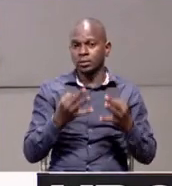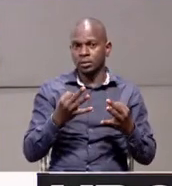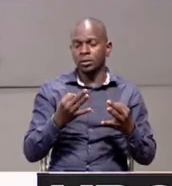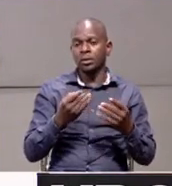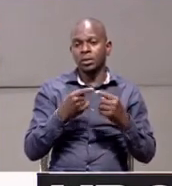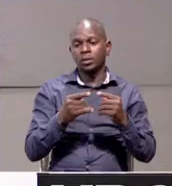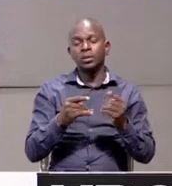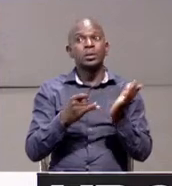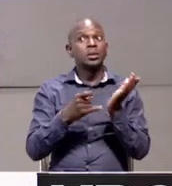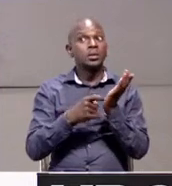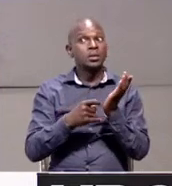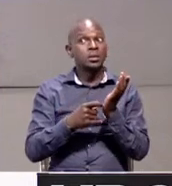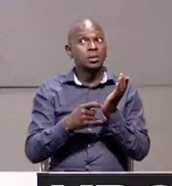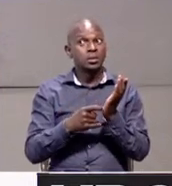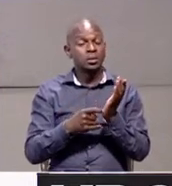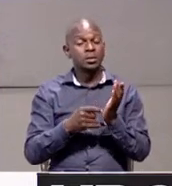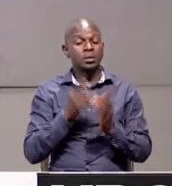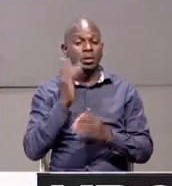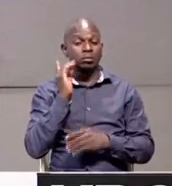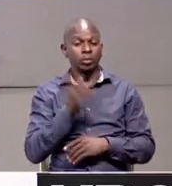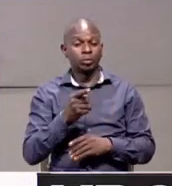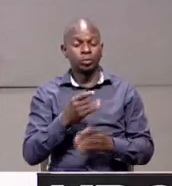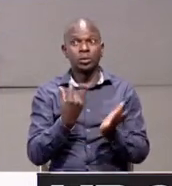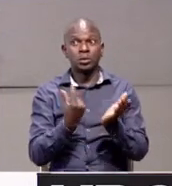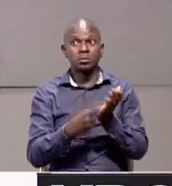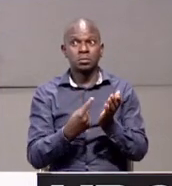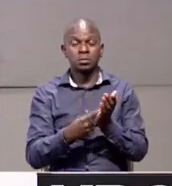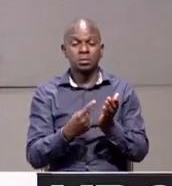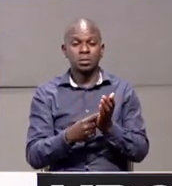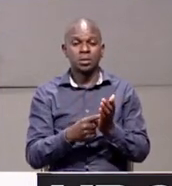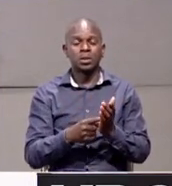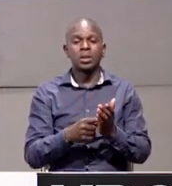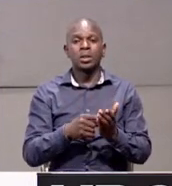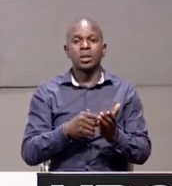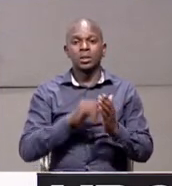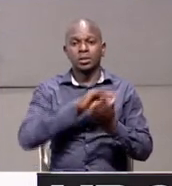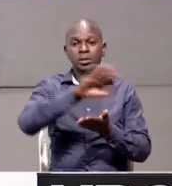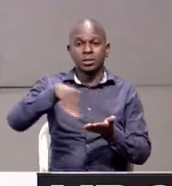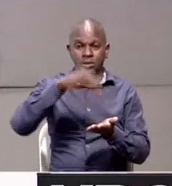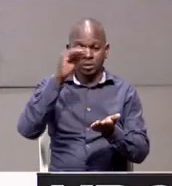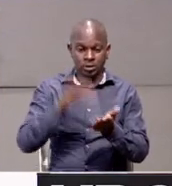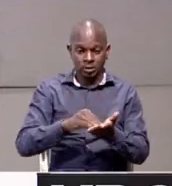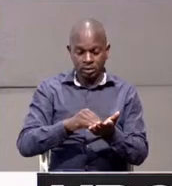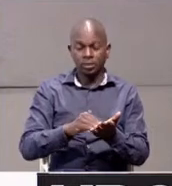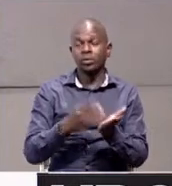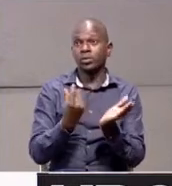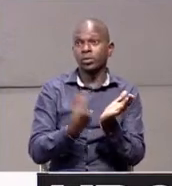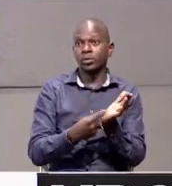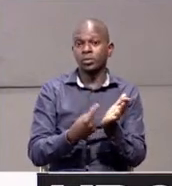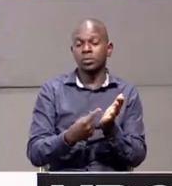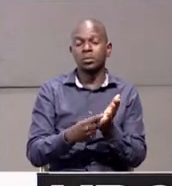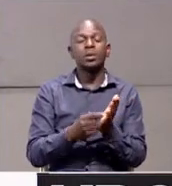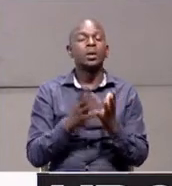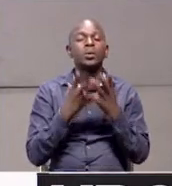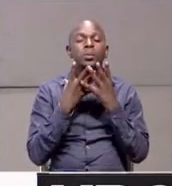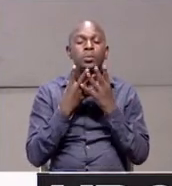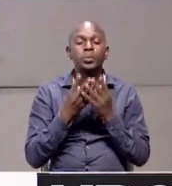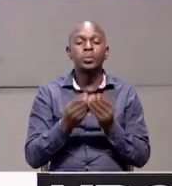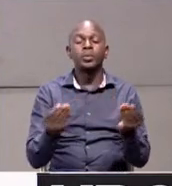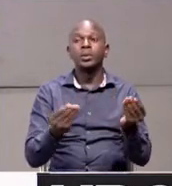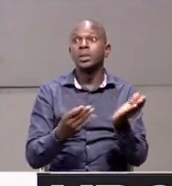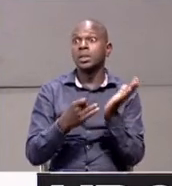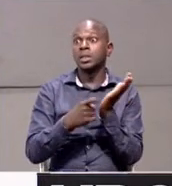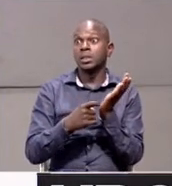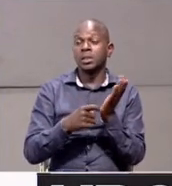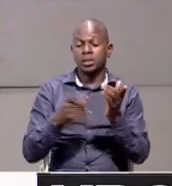But then when Kiswahili reached Uganda, mainly in the heart of Uganda, we completely lost it.